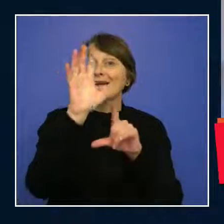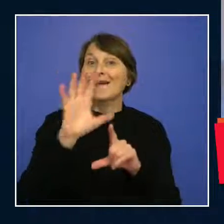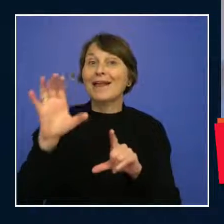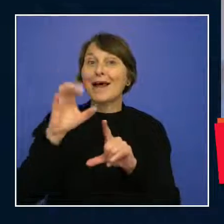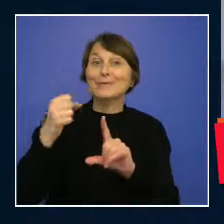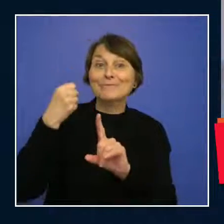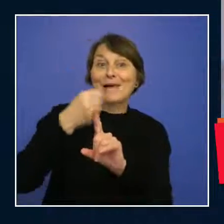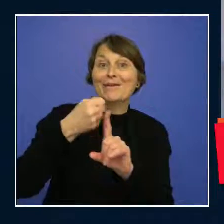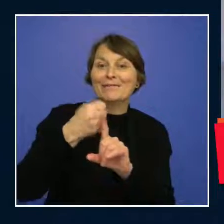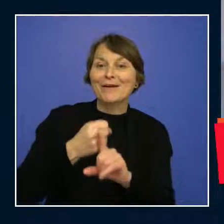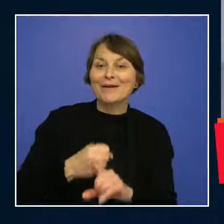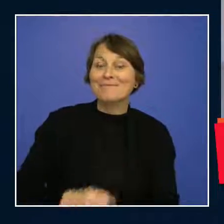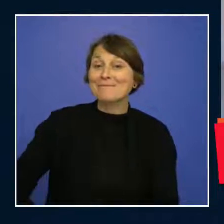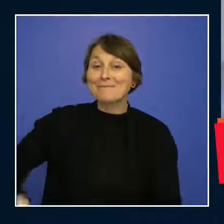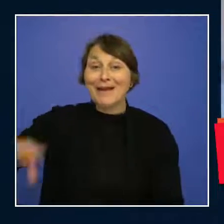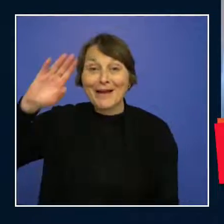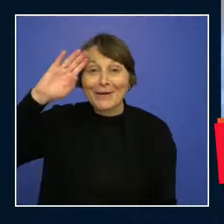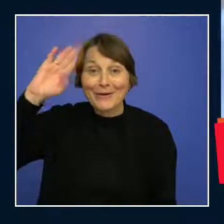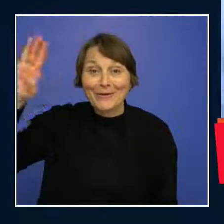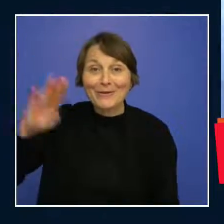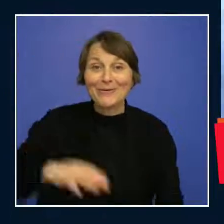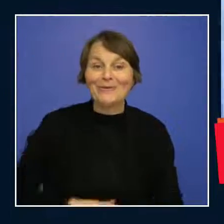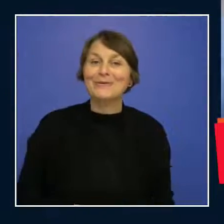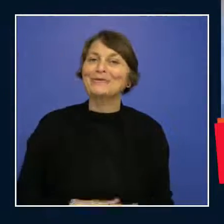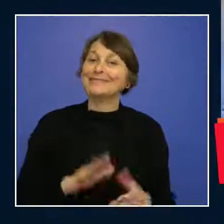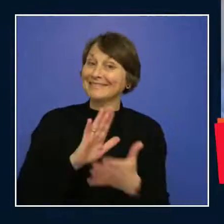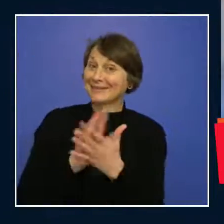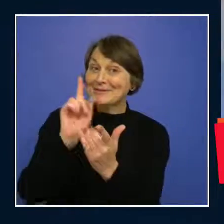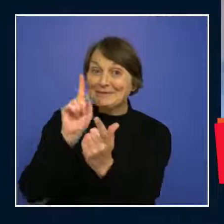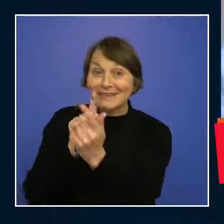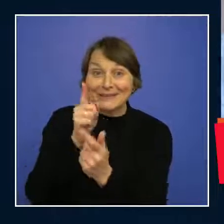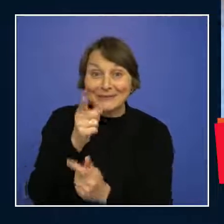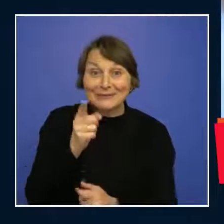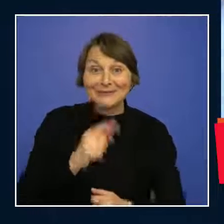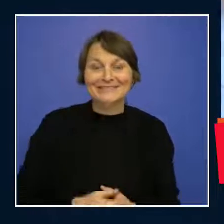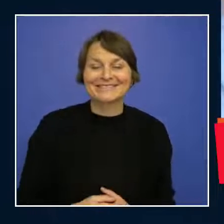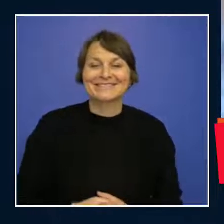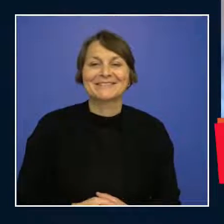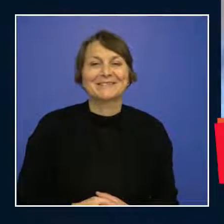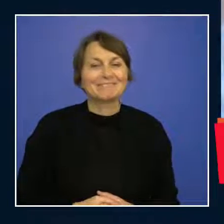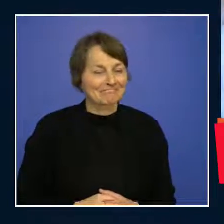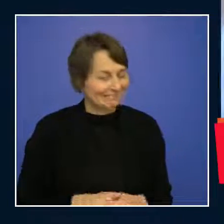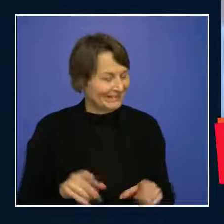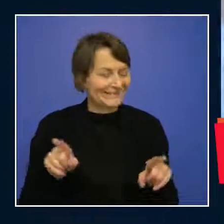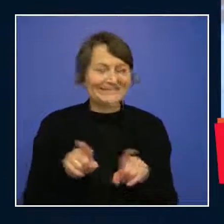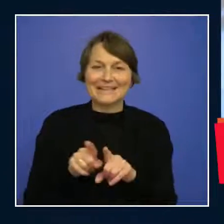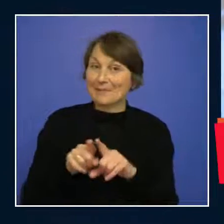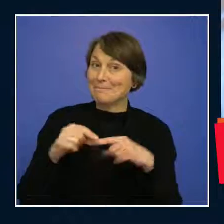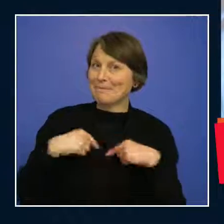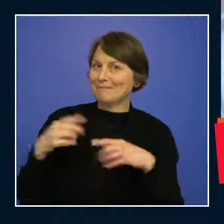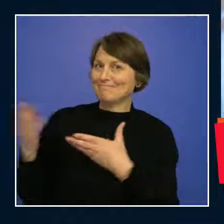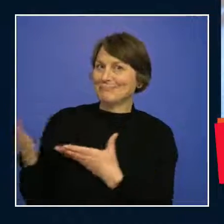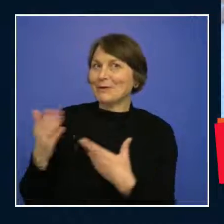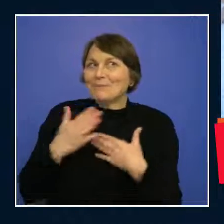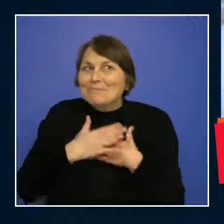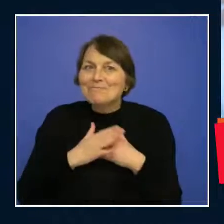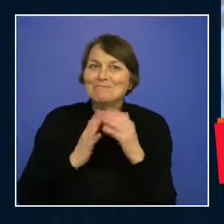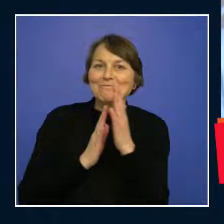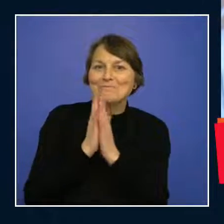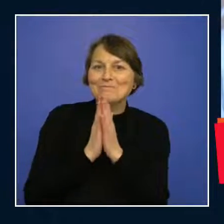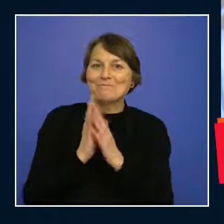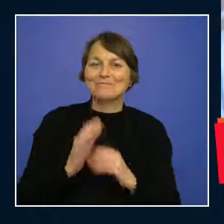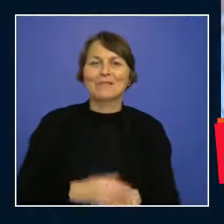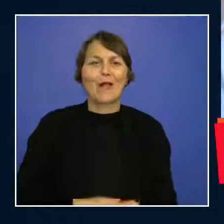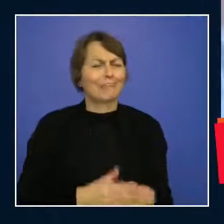Hello. Hi, Sarah. Hey, nice to meet you. You too. Thank you for having me today. Oh, it's lovely to have